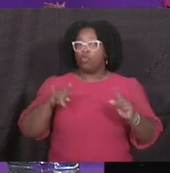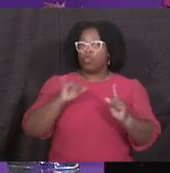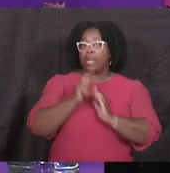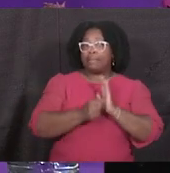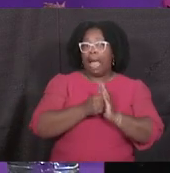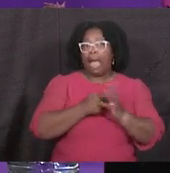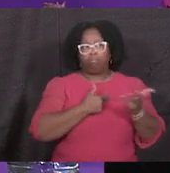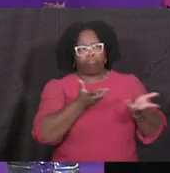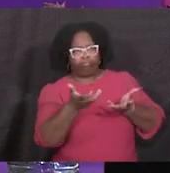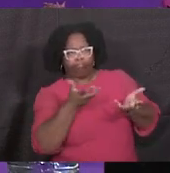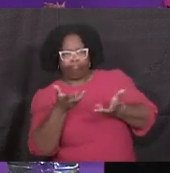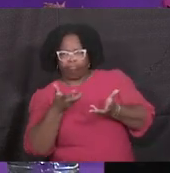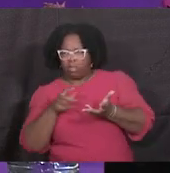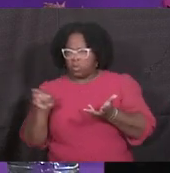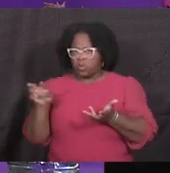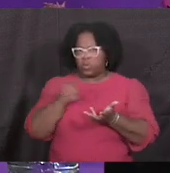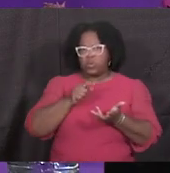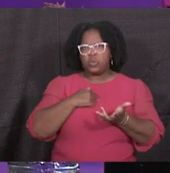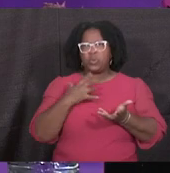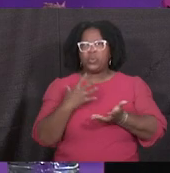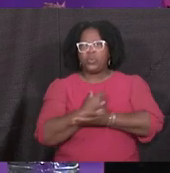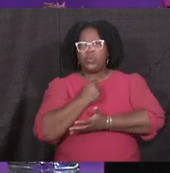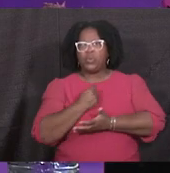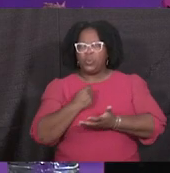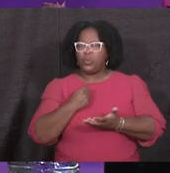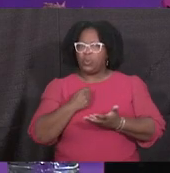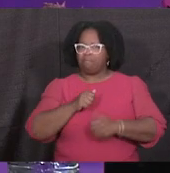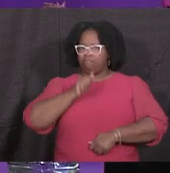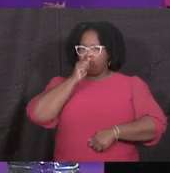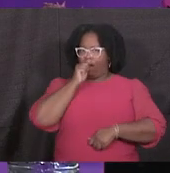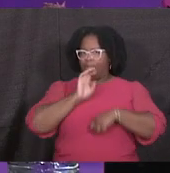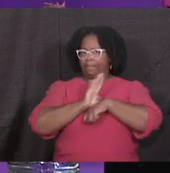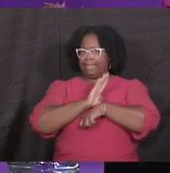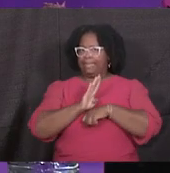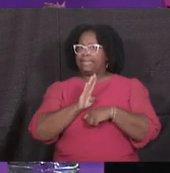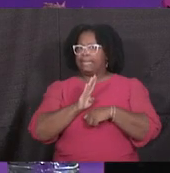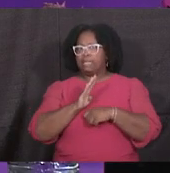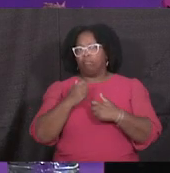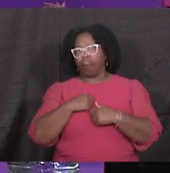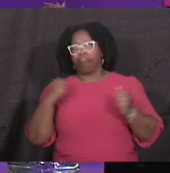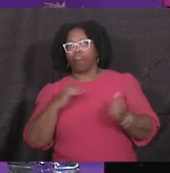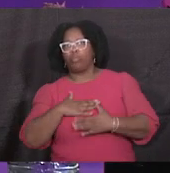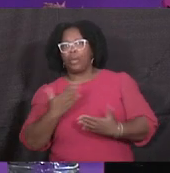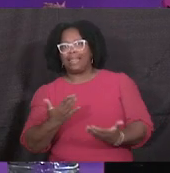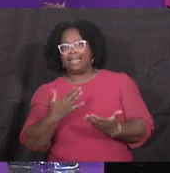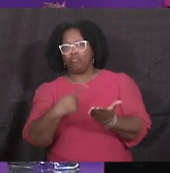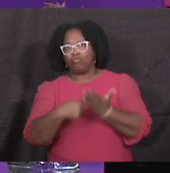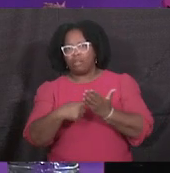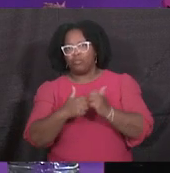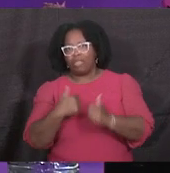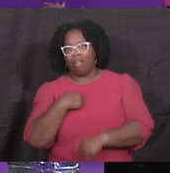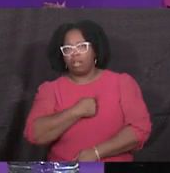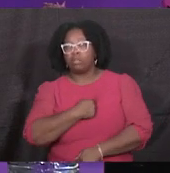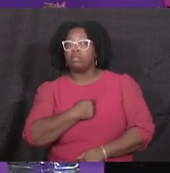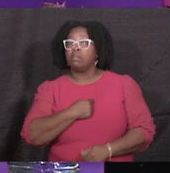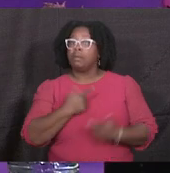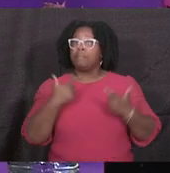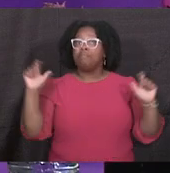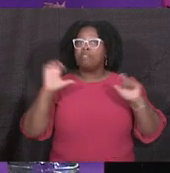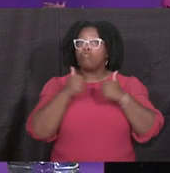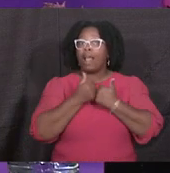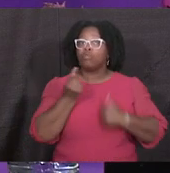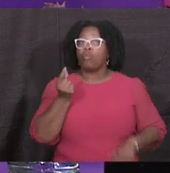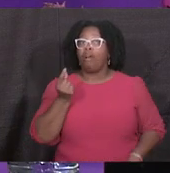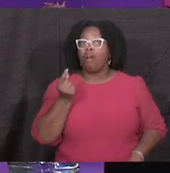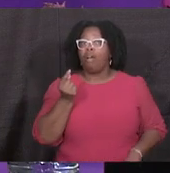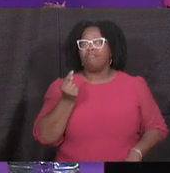and honestly taking advantage of the fact that, you know, the private sector was very open to talking to us, some of the biggest challenges during that time was